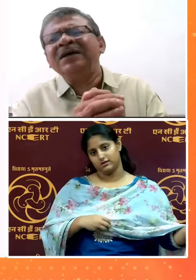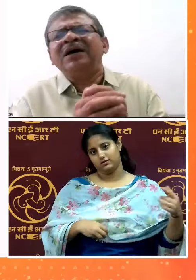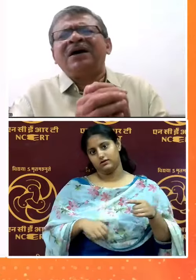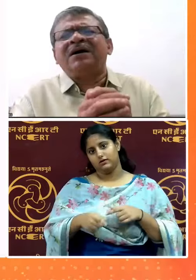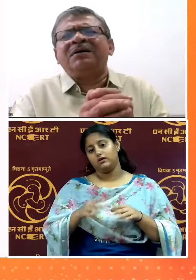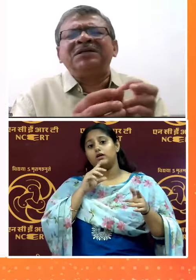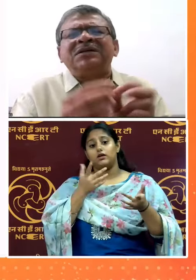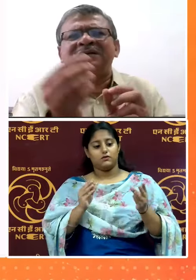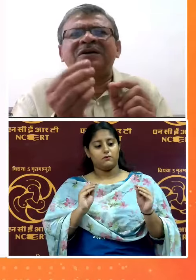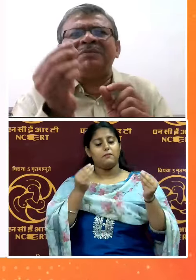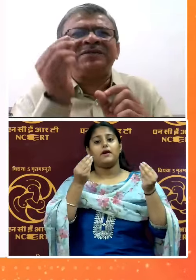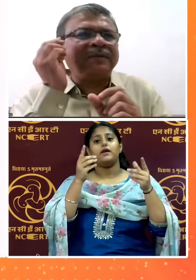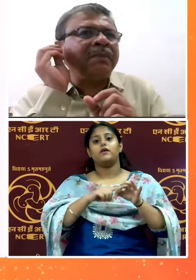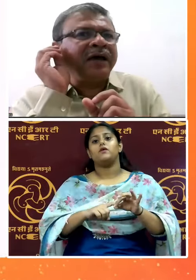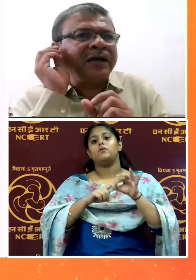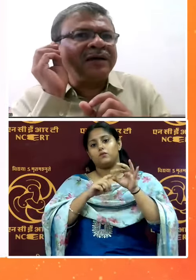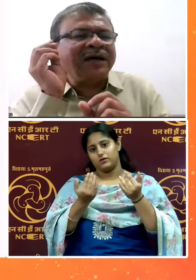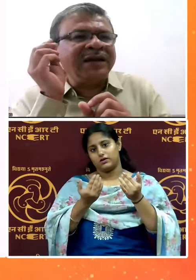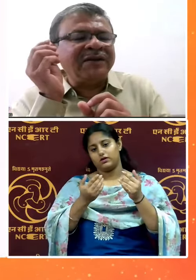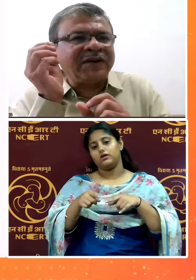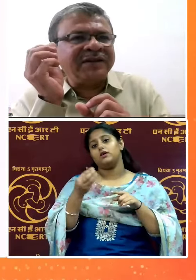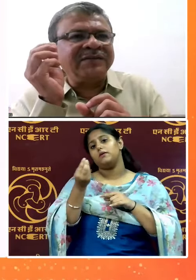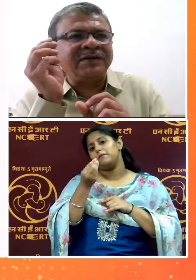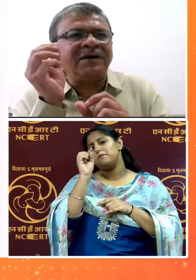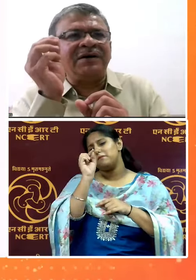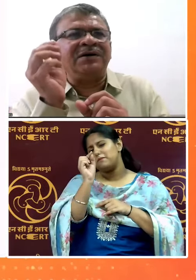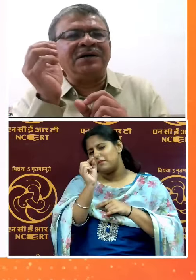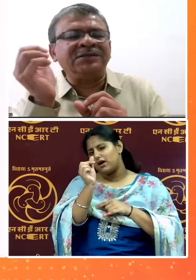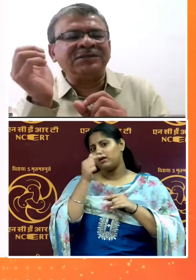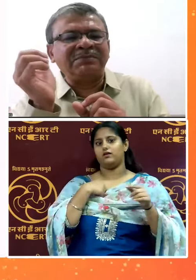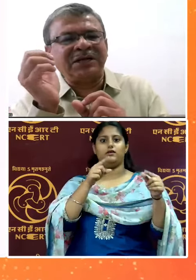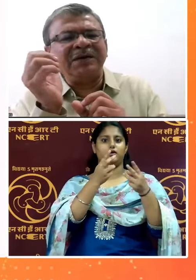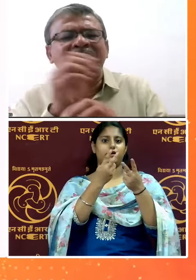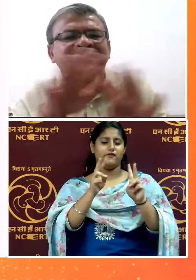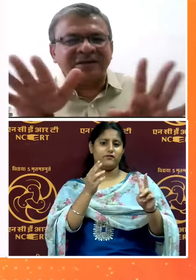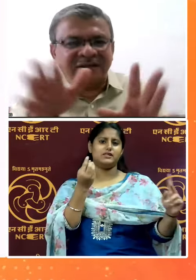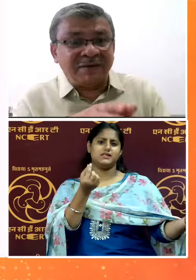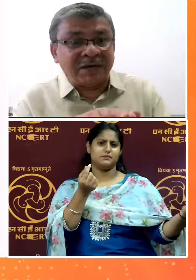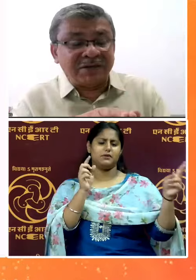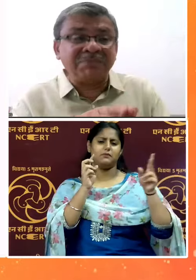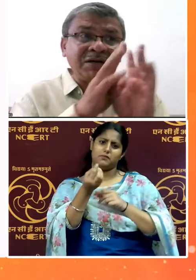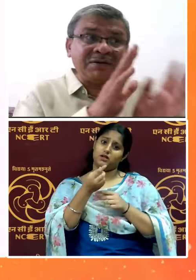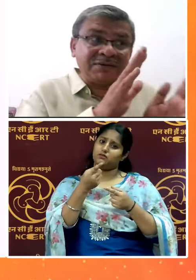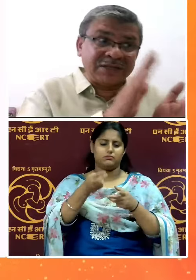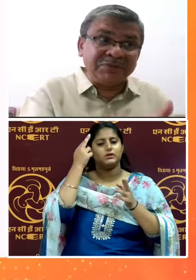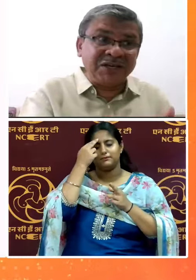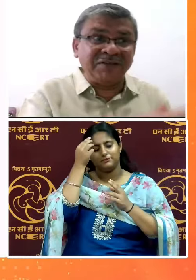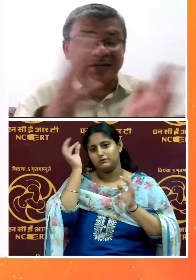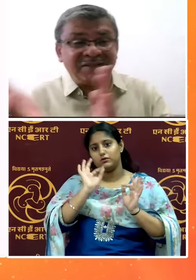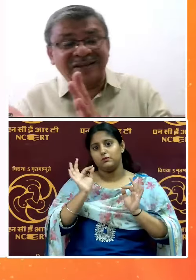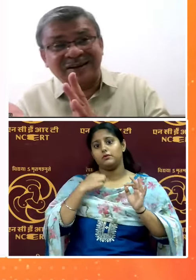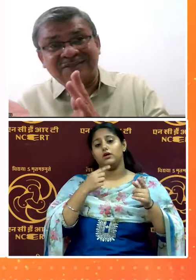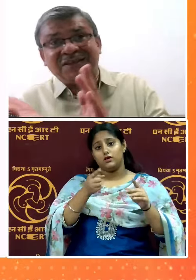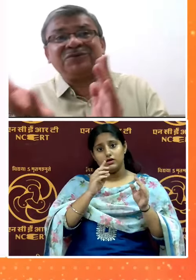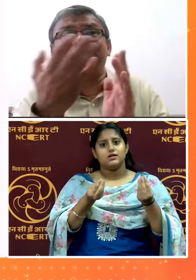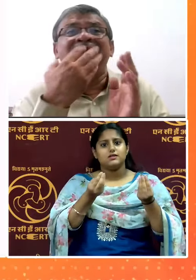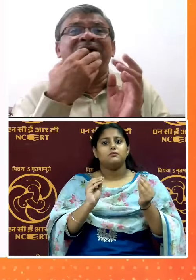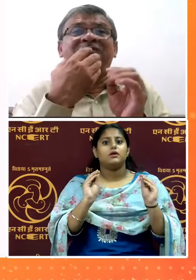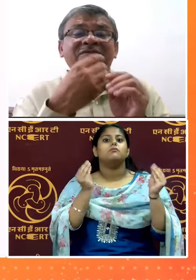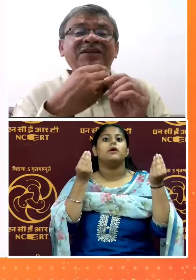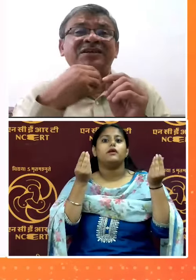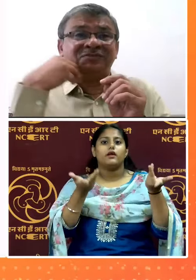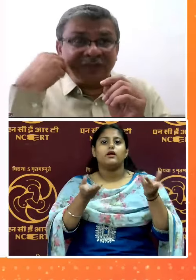with that, but there will be some minor interference sometime, but that doesn't matter. But something is better than nothing.